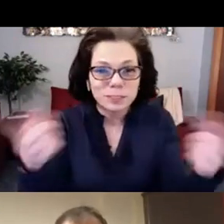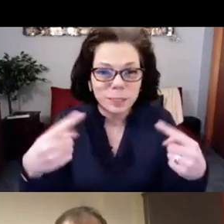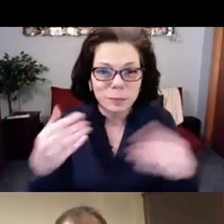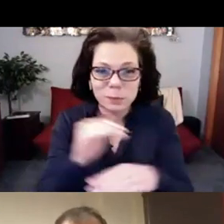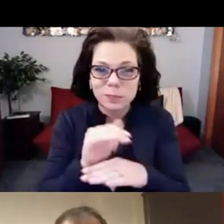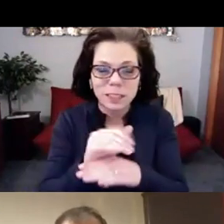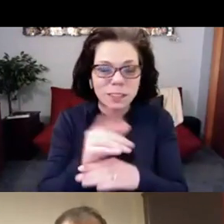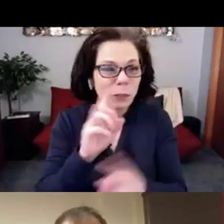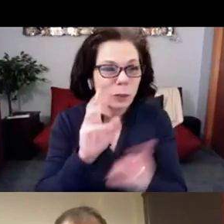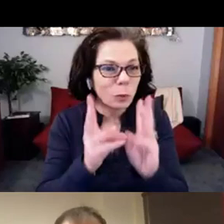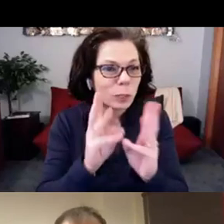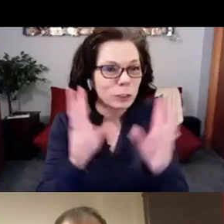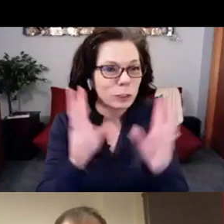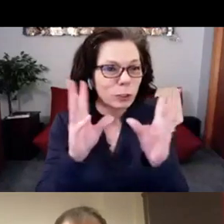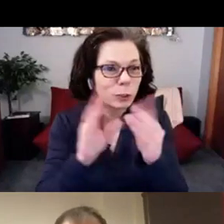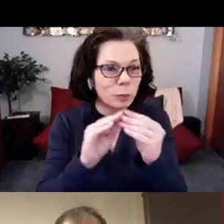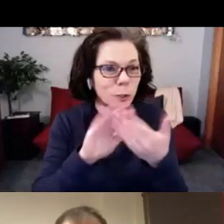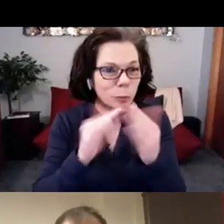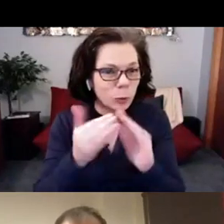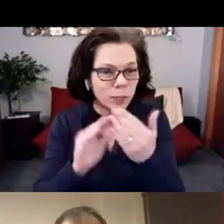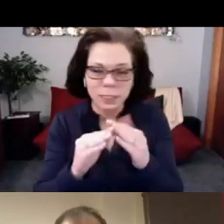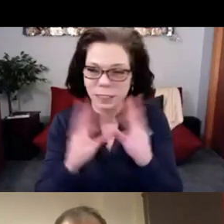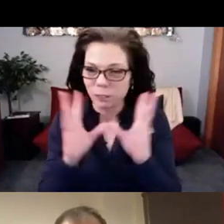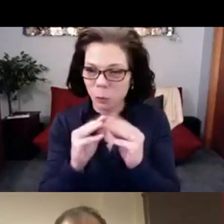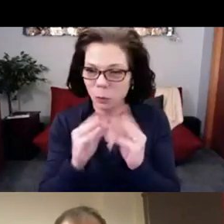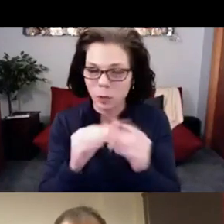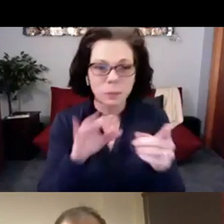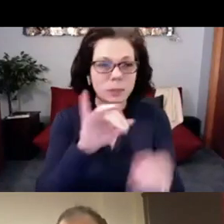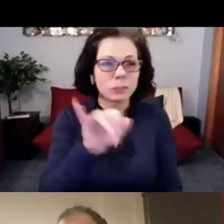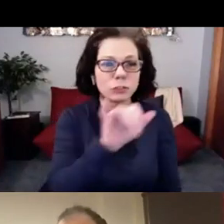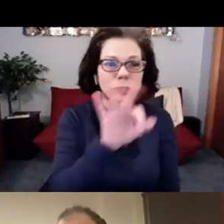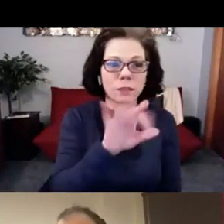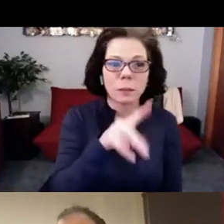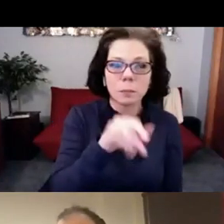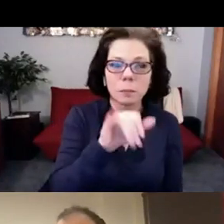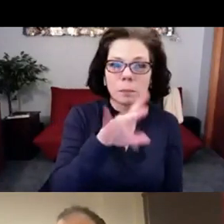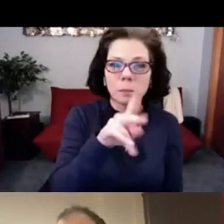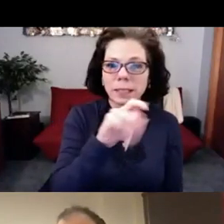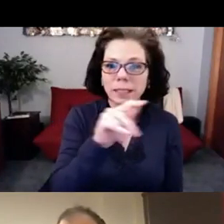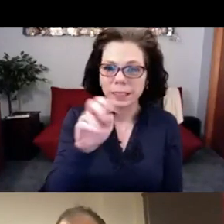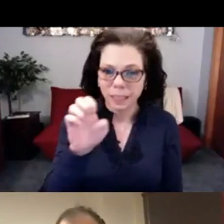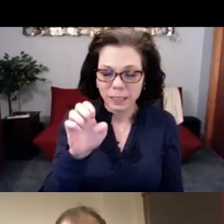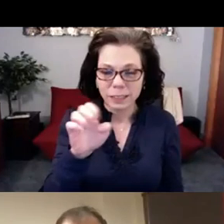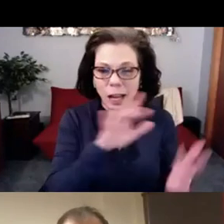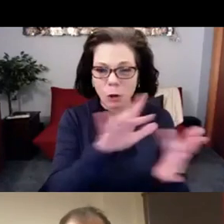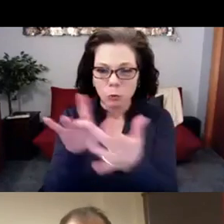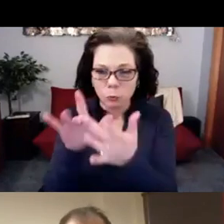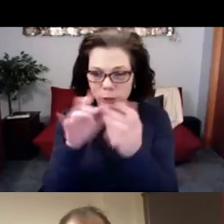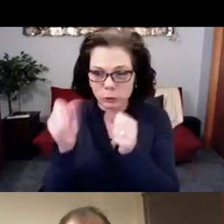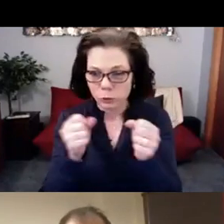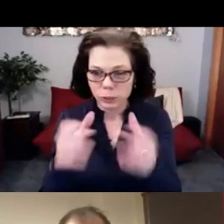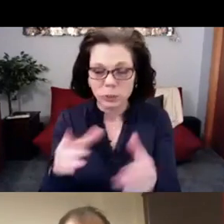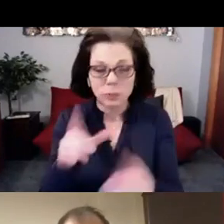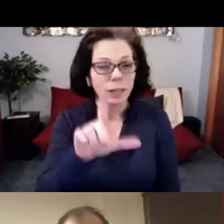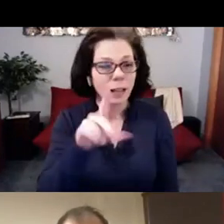Winter Community Forum. I'm Jeffrey Pickett. I'm the Community Outreach Strategist. We're joined here by the LPS